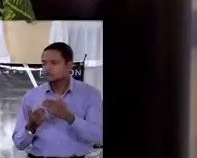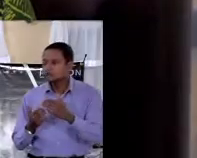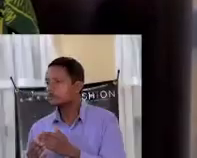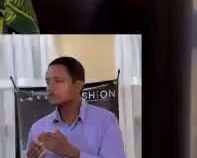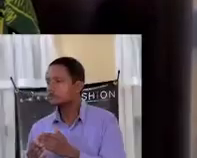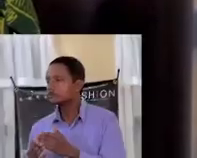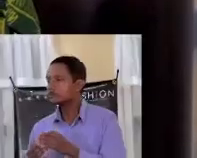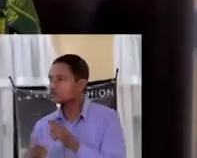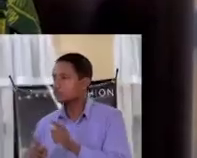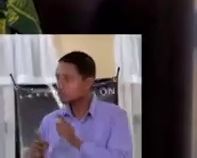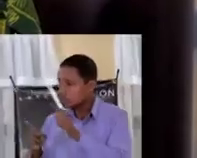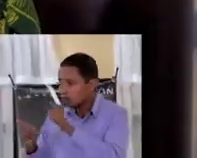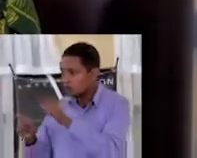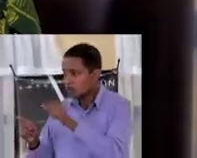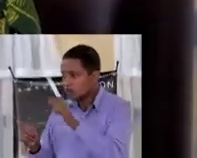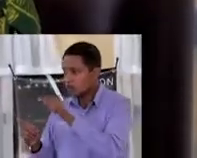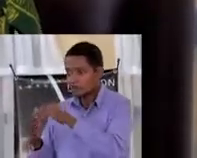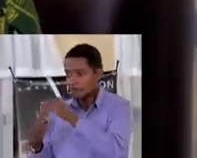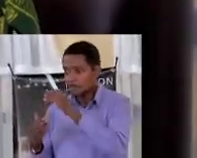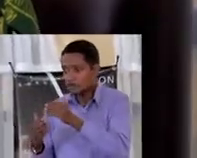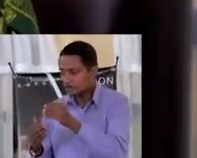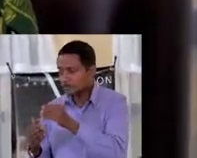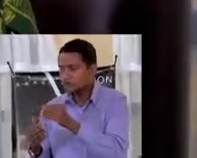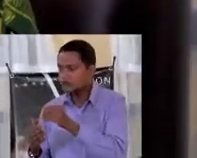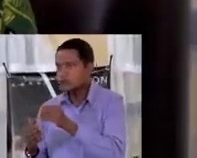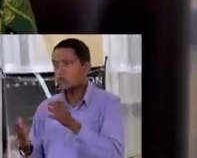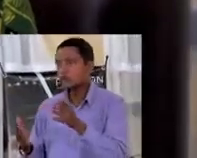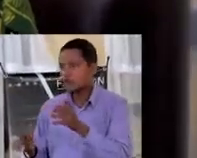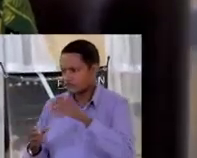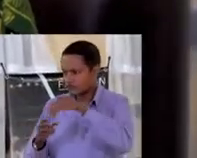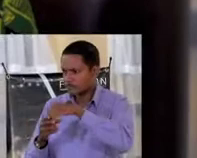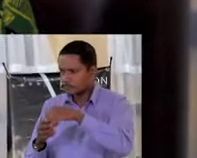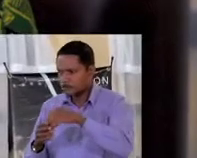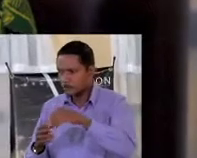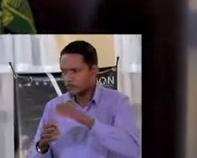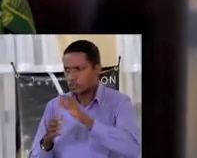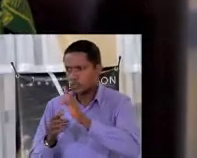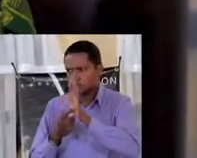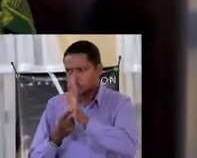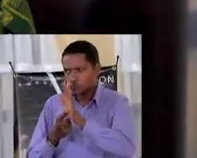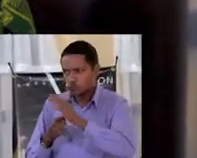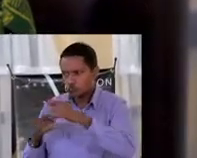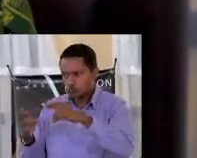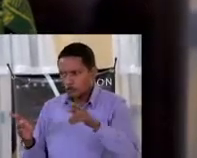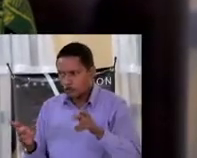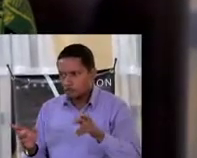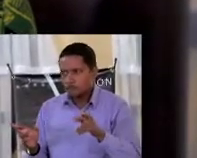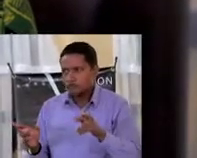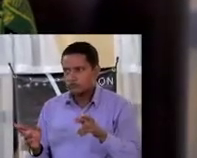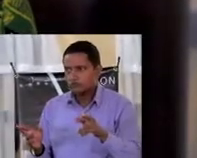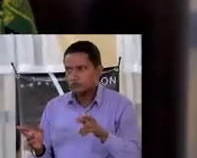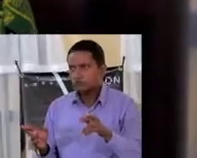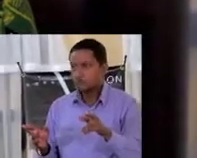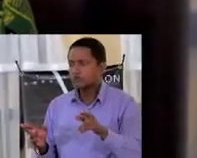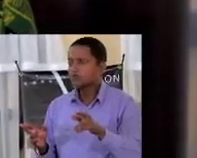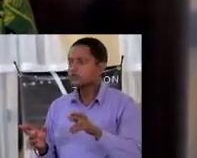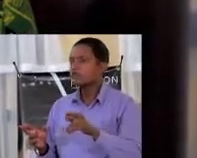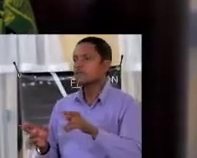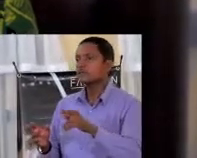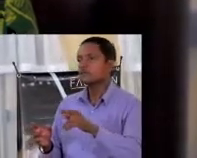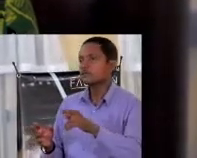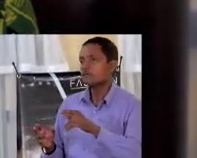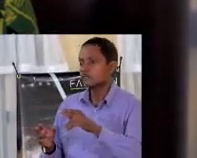the buyer or you're part of some showroom that's smaller, the essence is having some form of